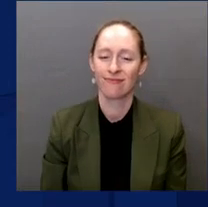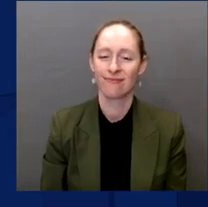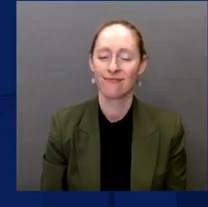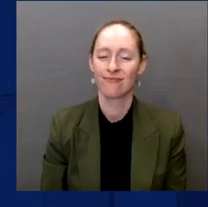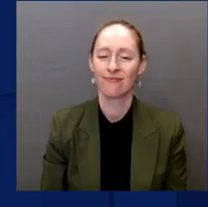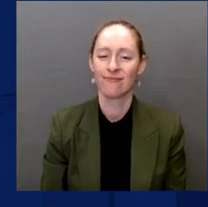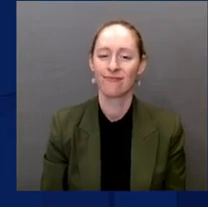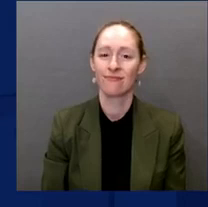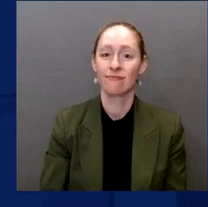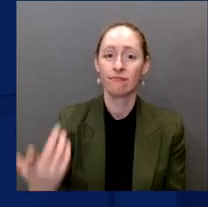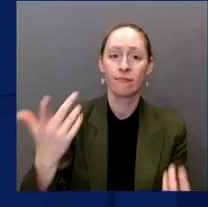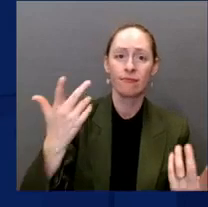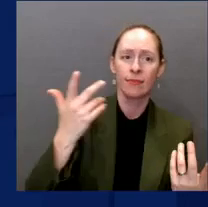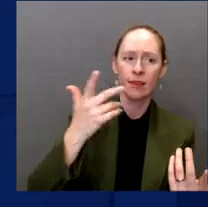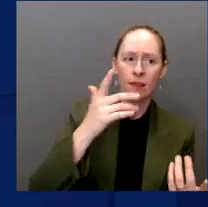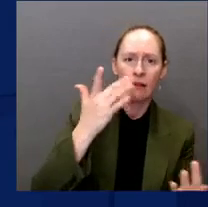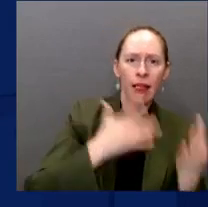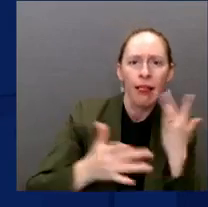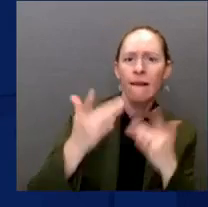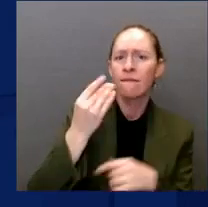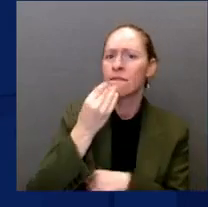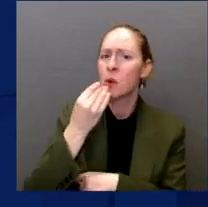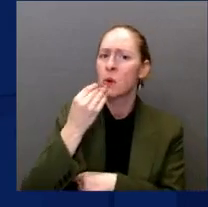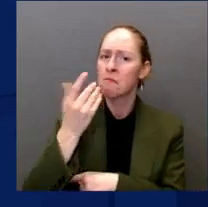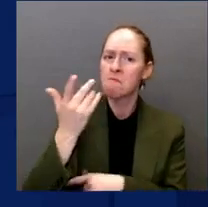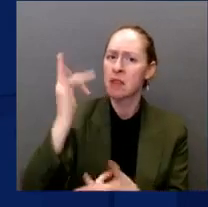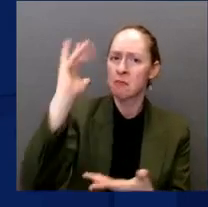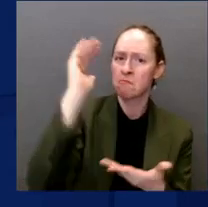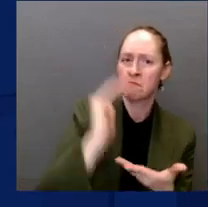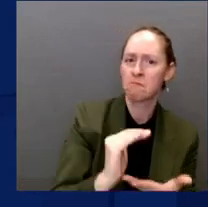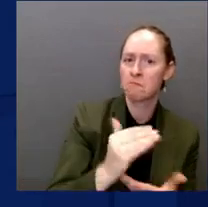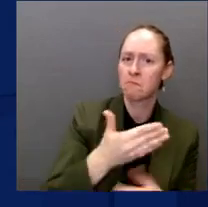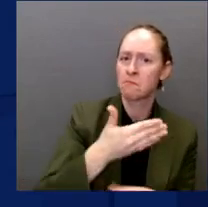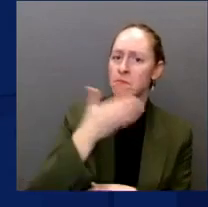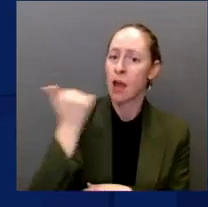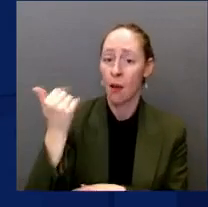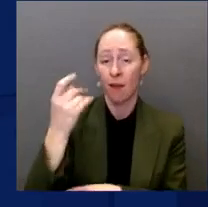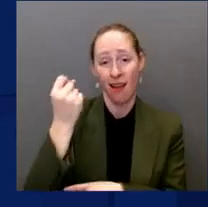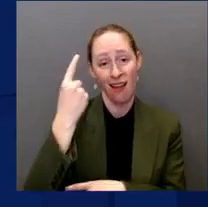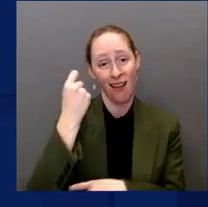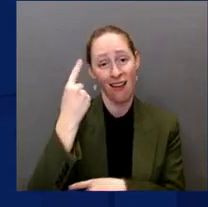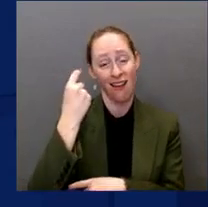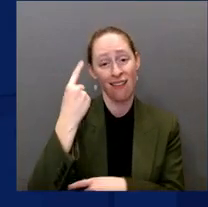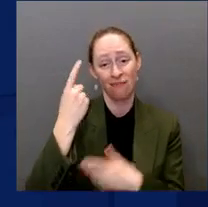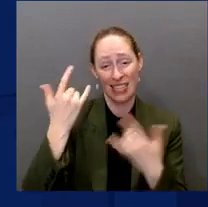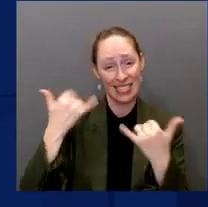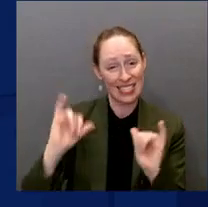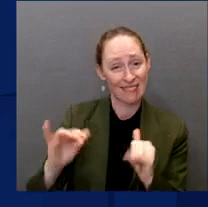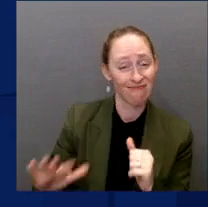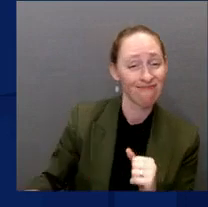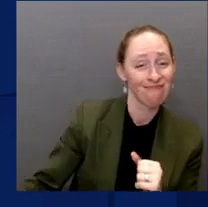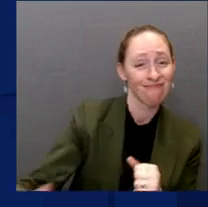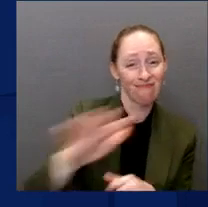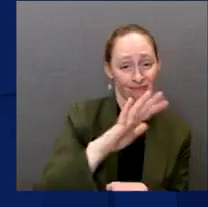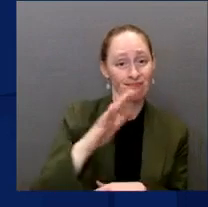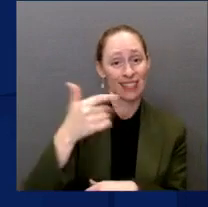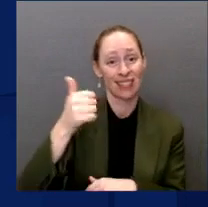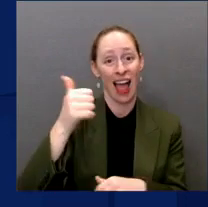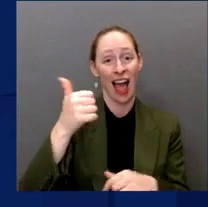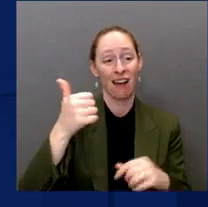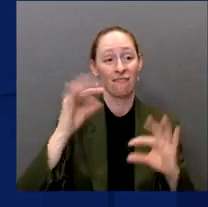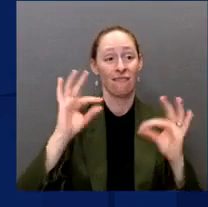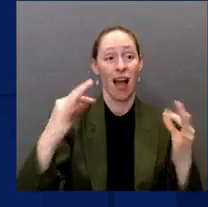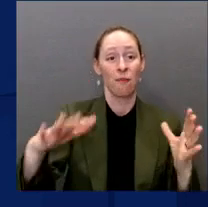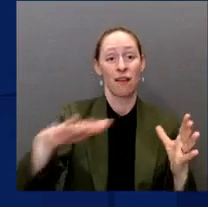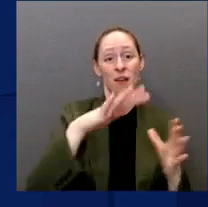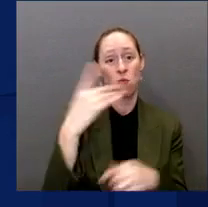American households still do not have access to enough food, 1 in 10. We're working to deliver an economy that finally works